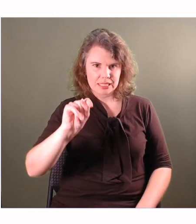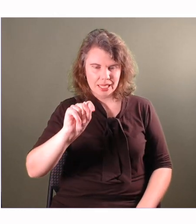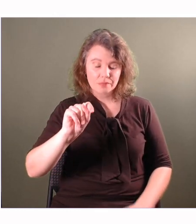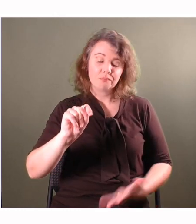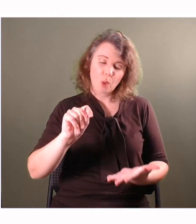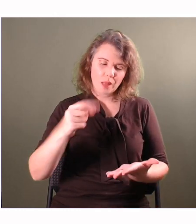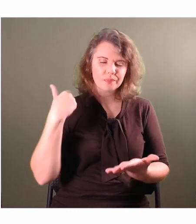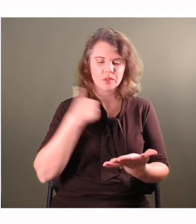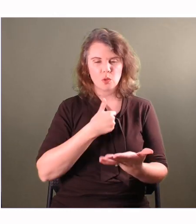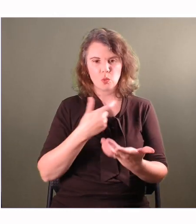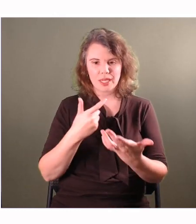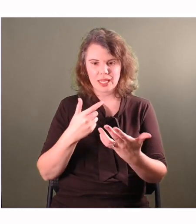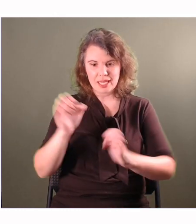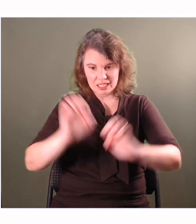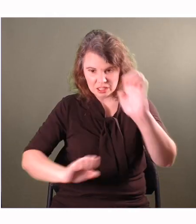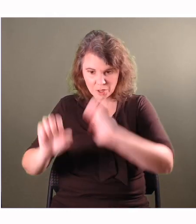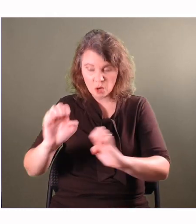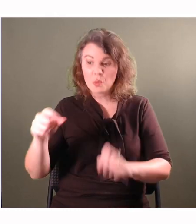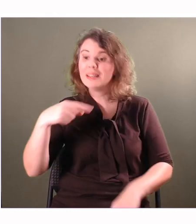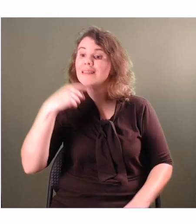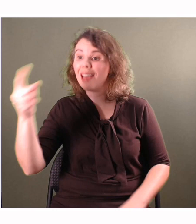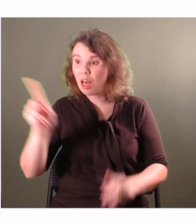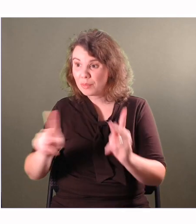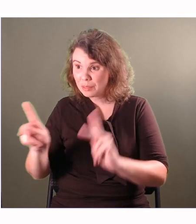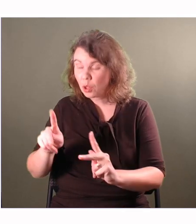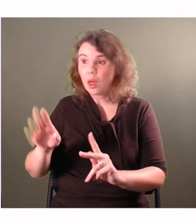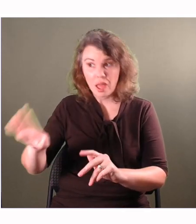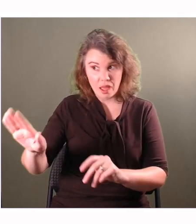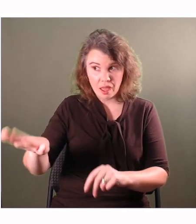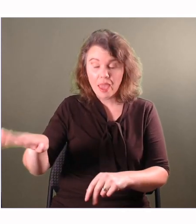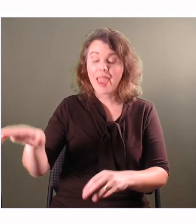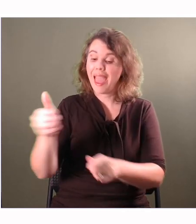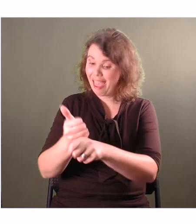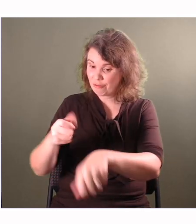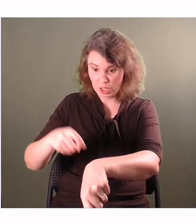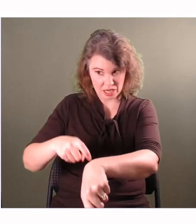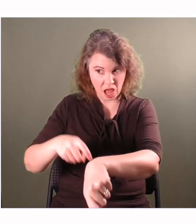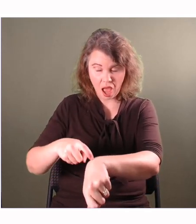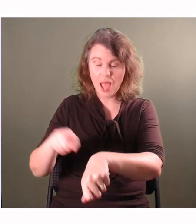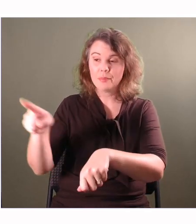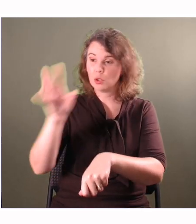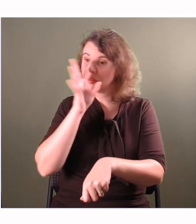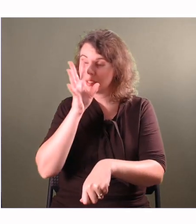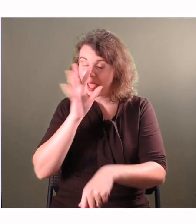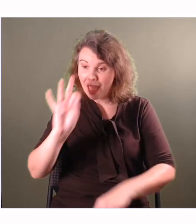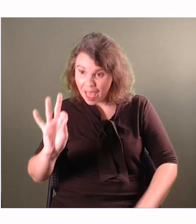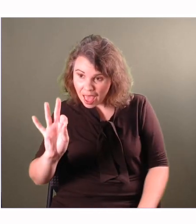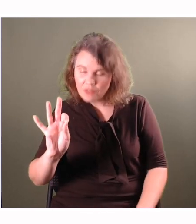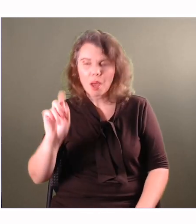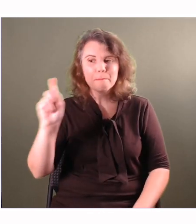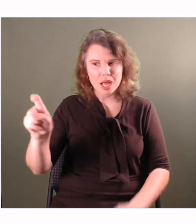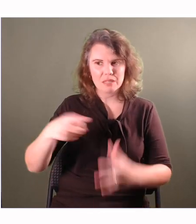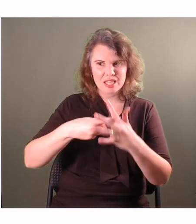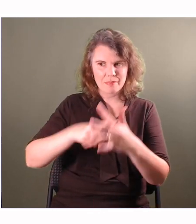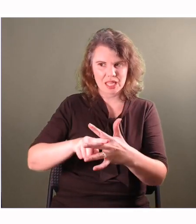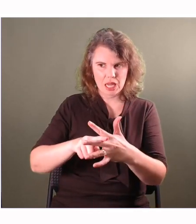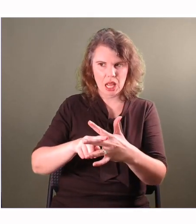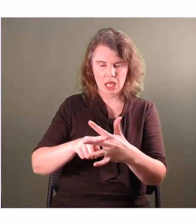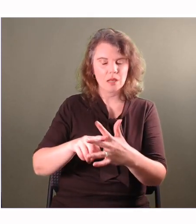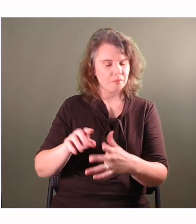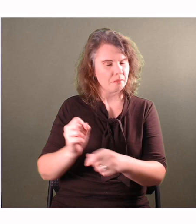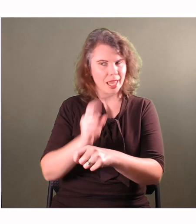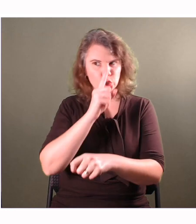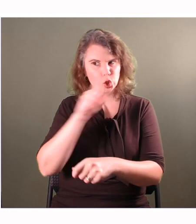try to do experiments where we tell people the rules. We say, hey, when you're doing this experiment, every time that you say an F, it's going to be at the beginning